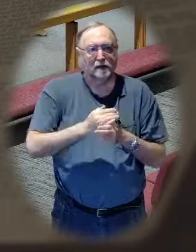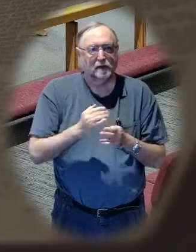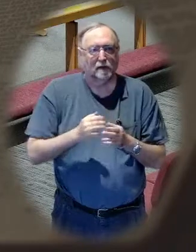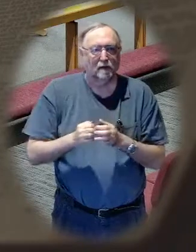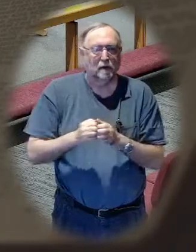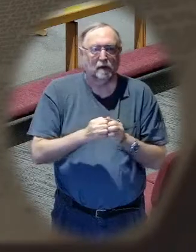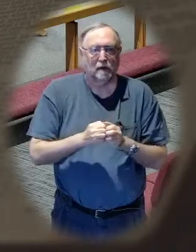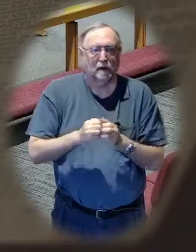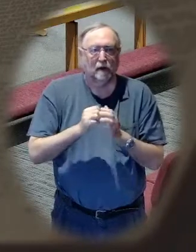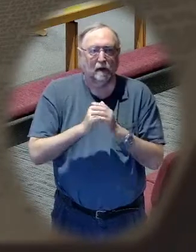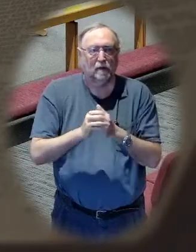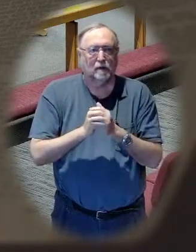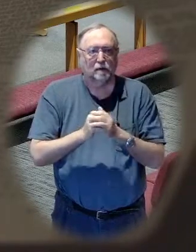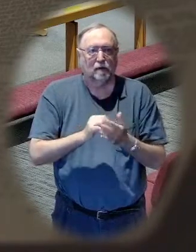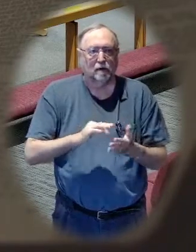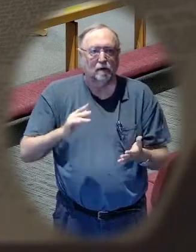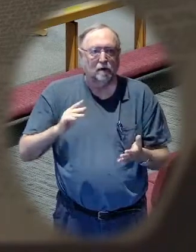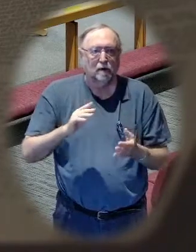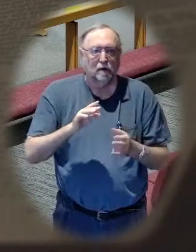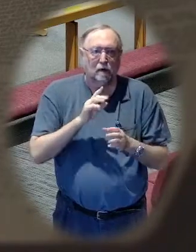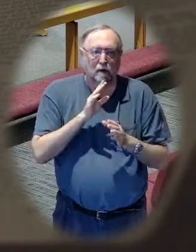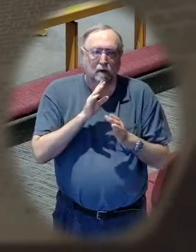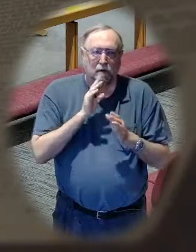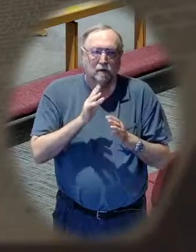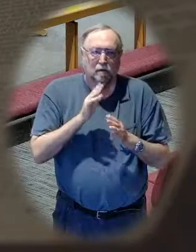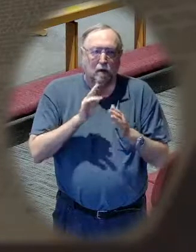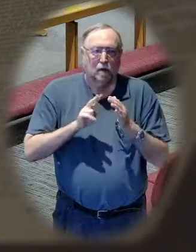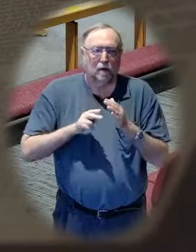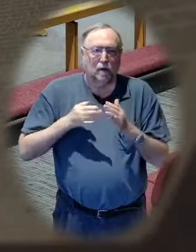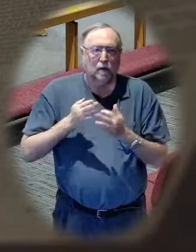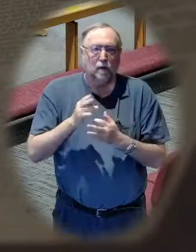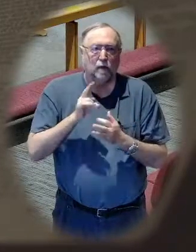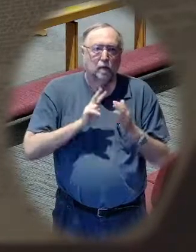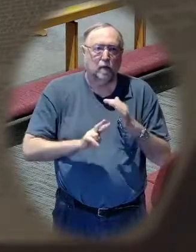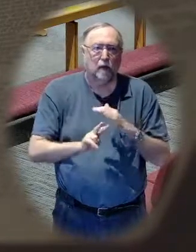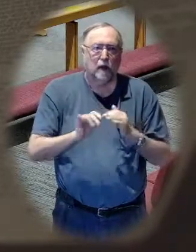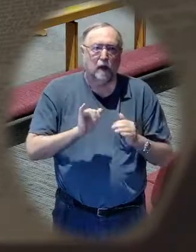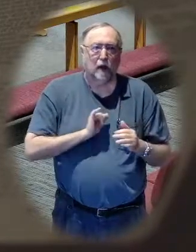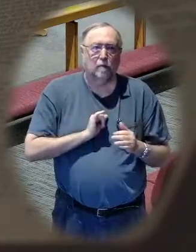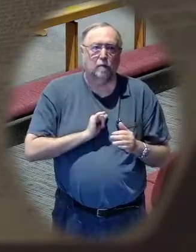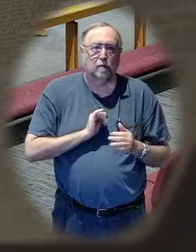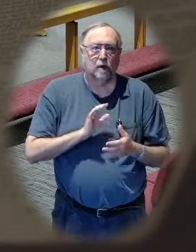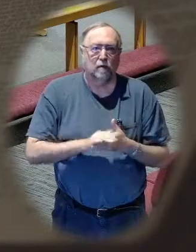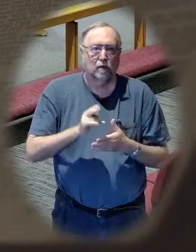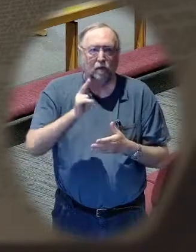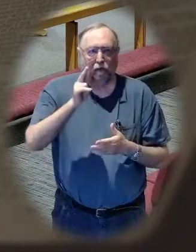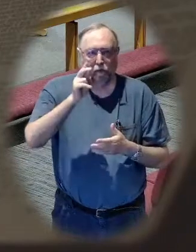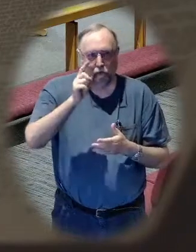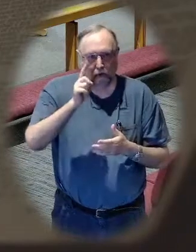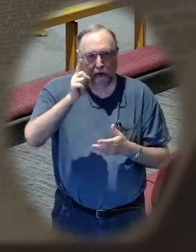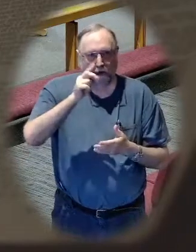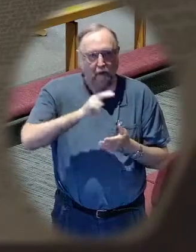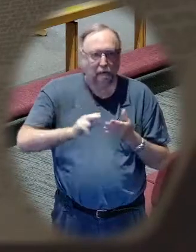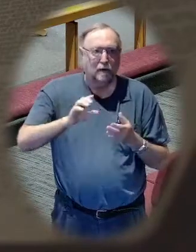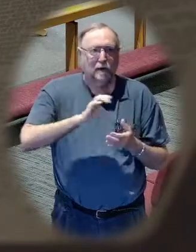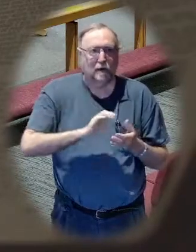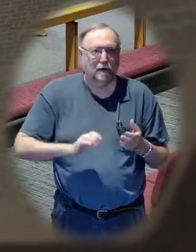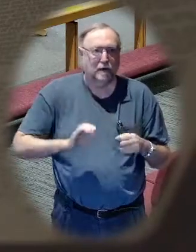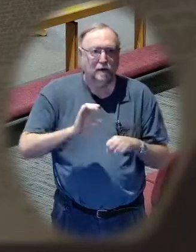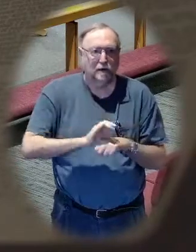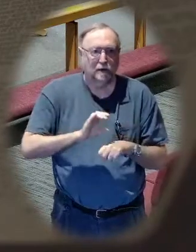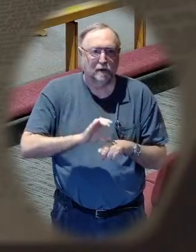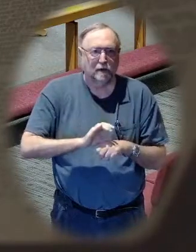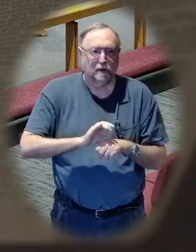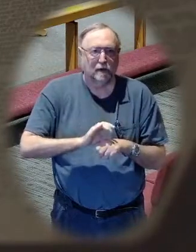is worshipped and glorified, who spoke by the prophets. And I believe in one holy Christian and apostolic